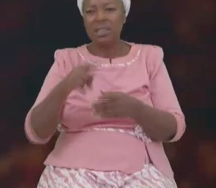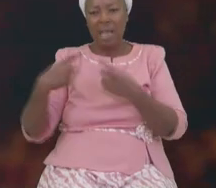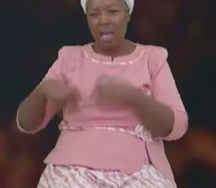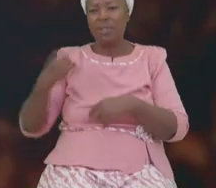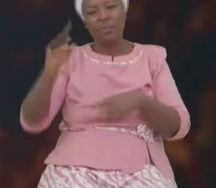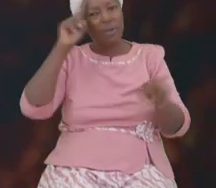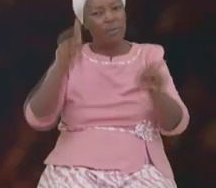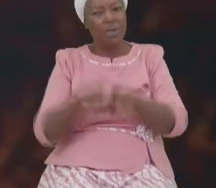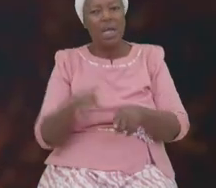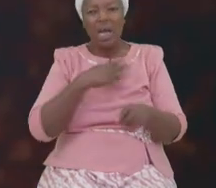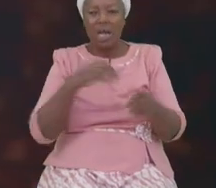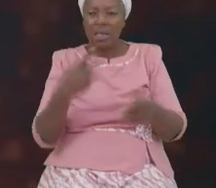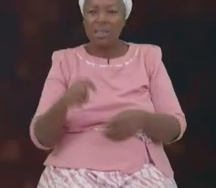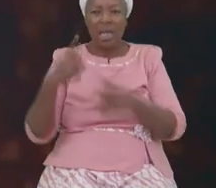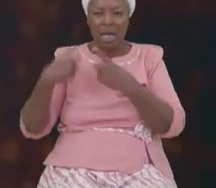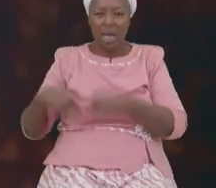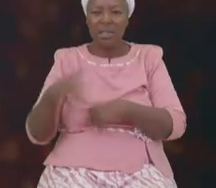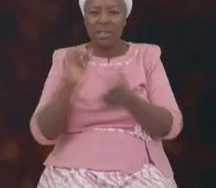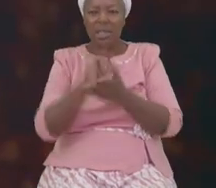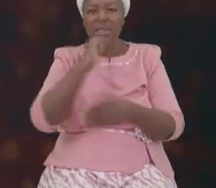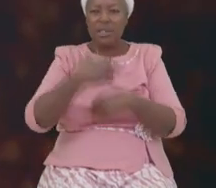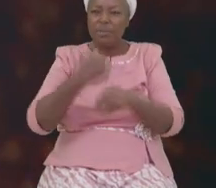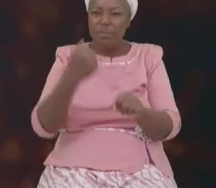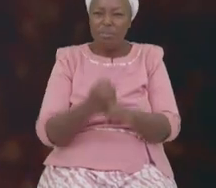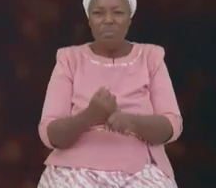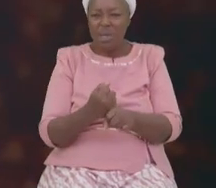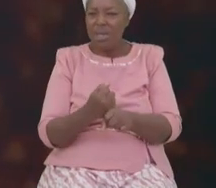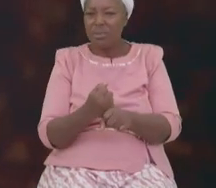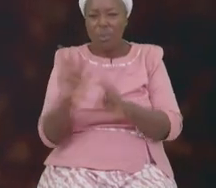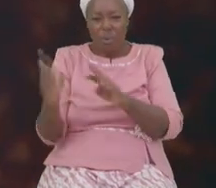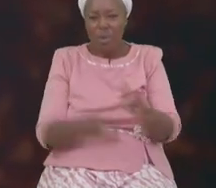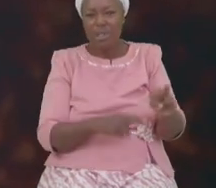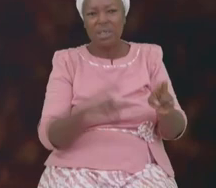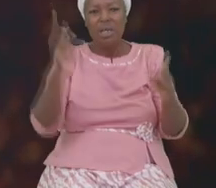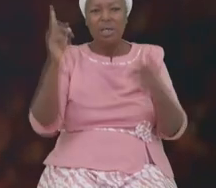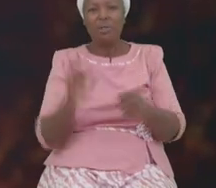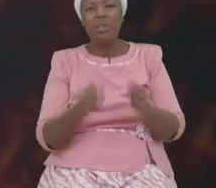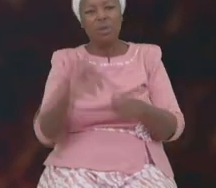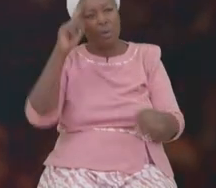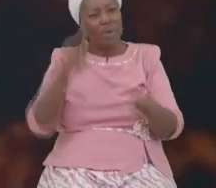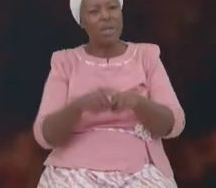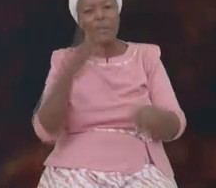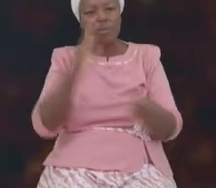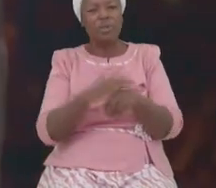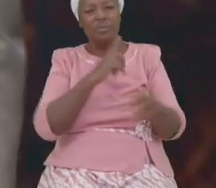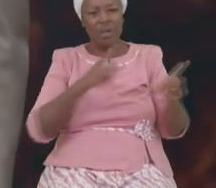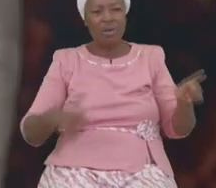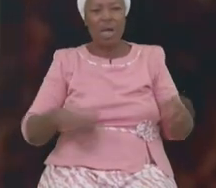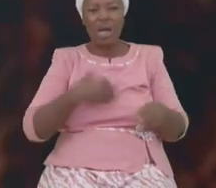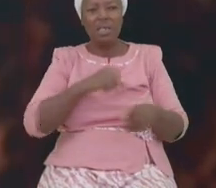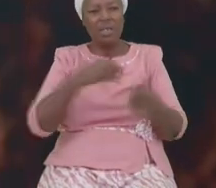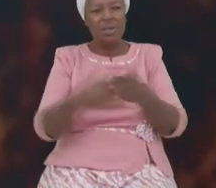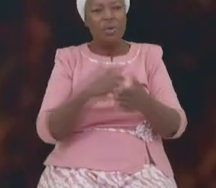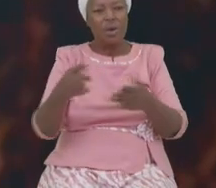covenant. And the heart that is made to inherit the covenant promises of the Lord. And a new